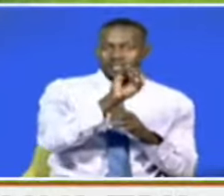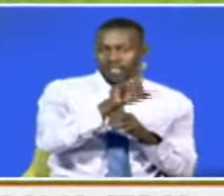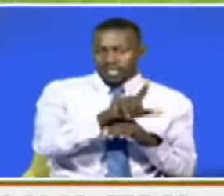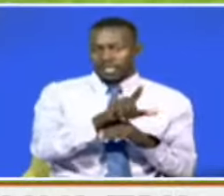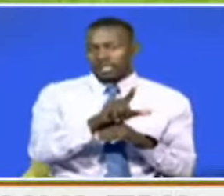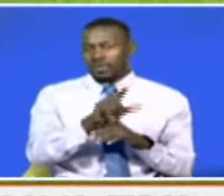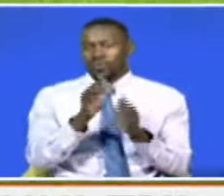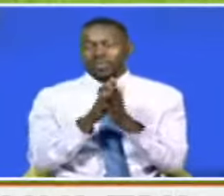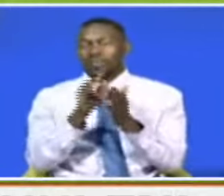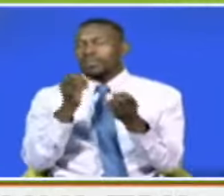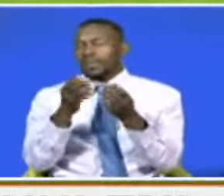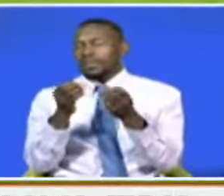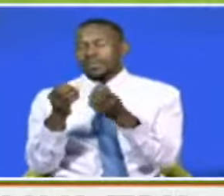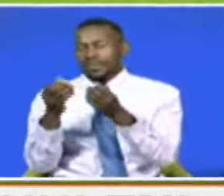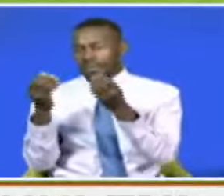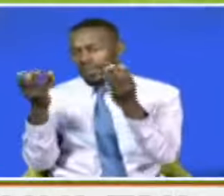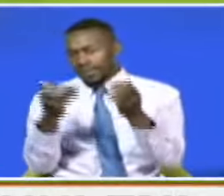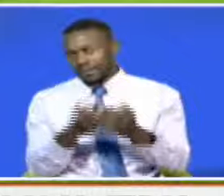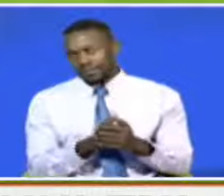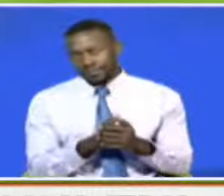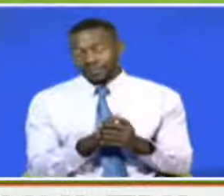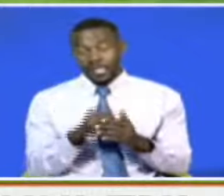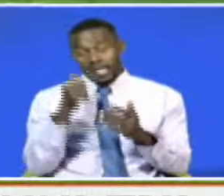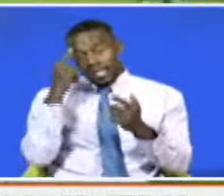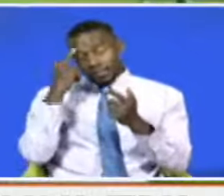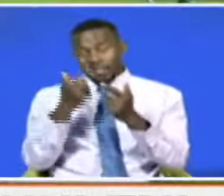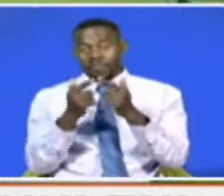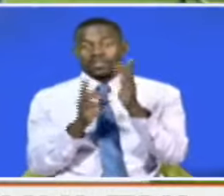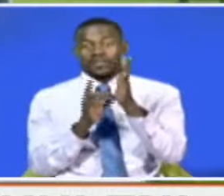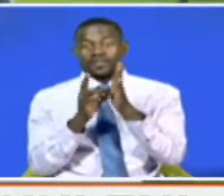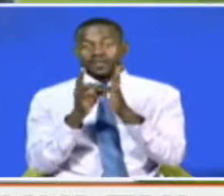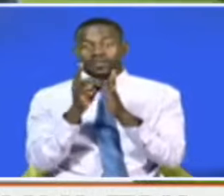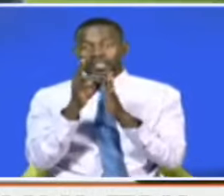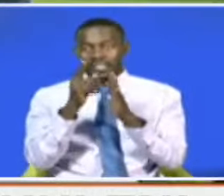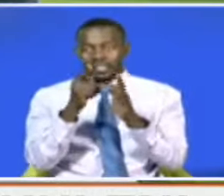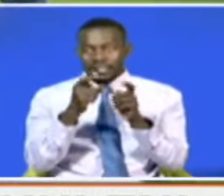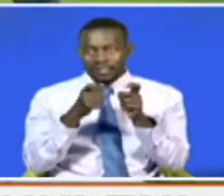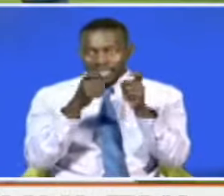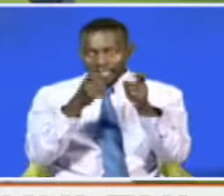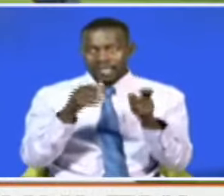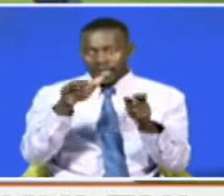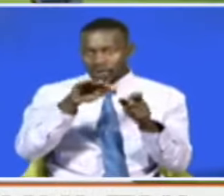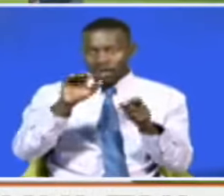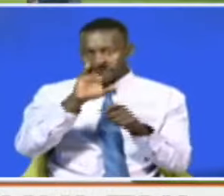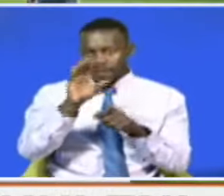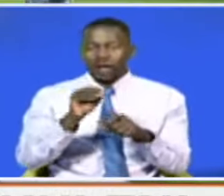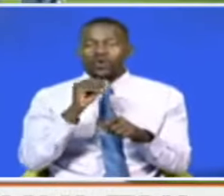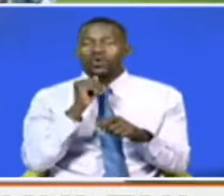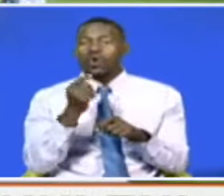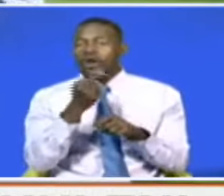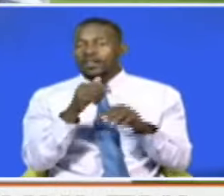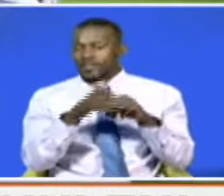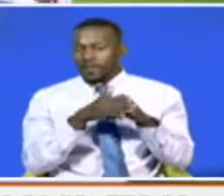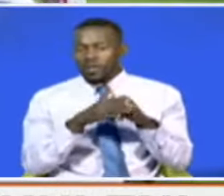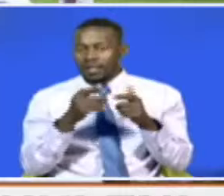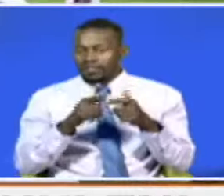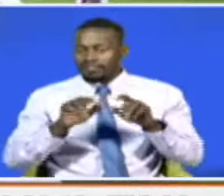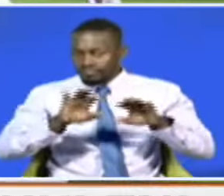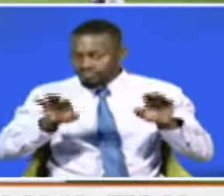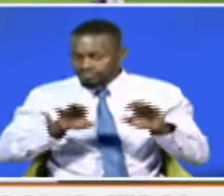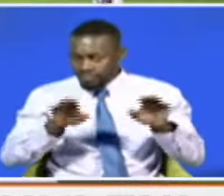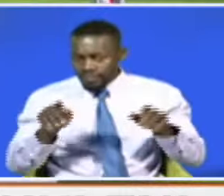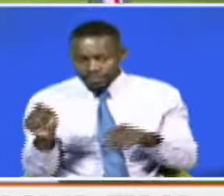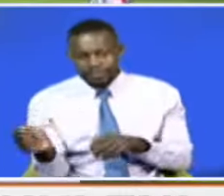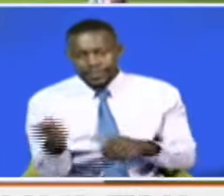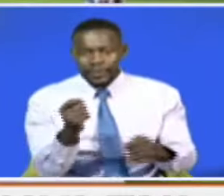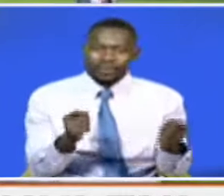and so forth. The aim is to develop talent in Africa, not just in football, but in football, swimming, tennis, and athletics, which we